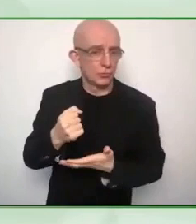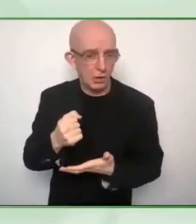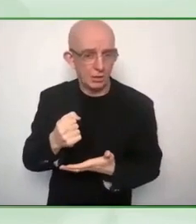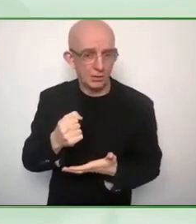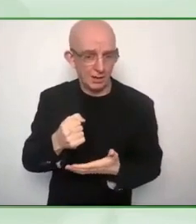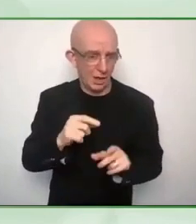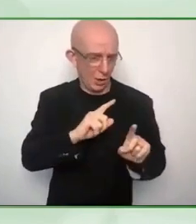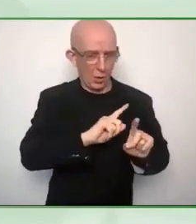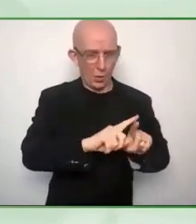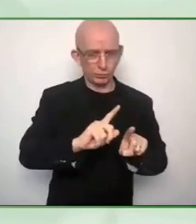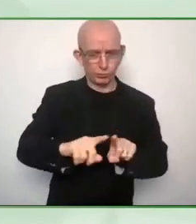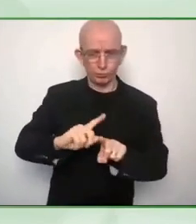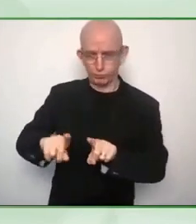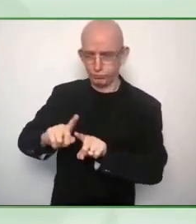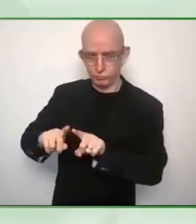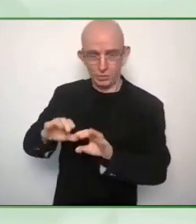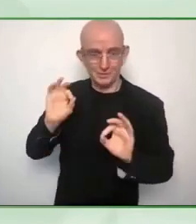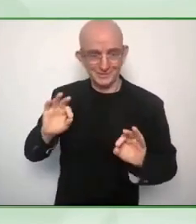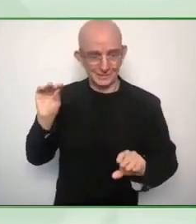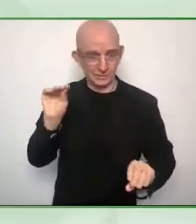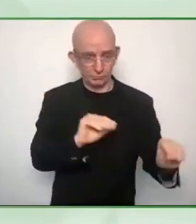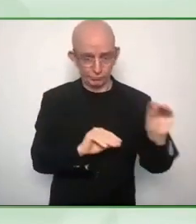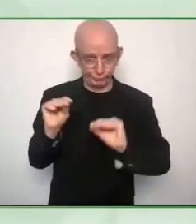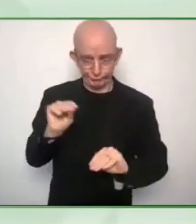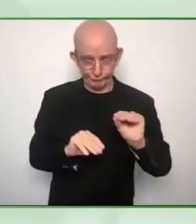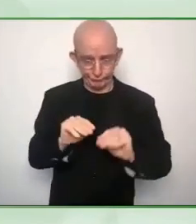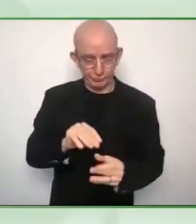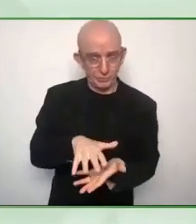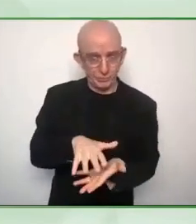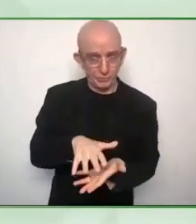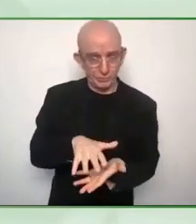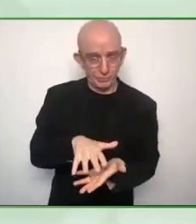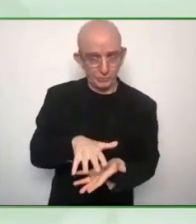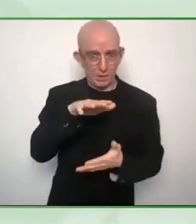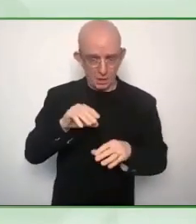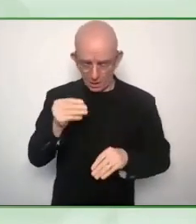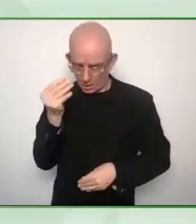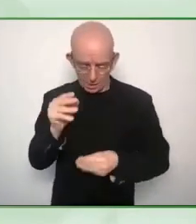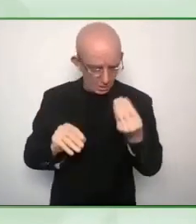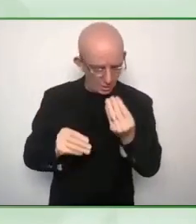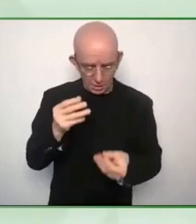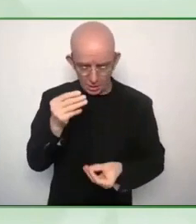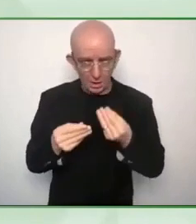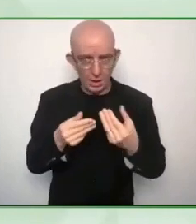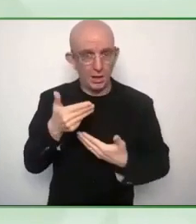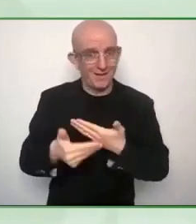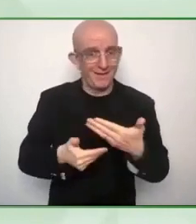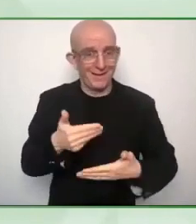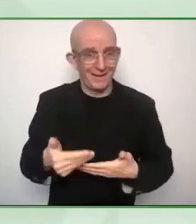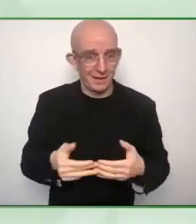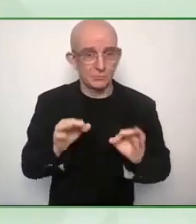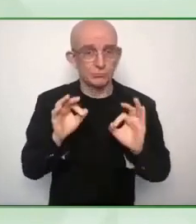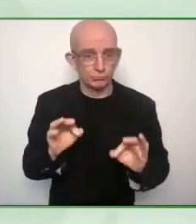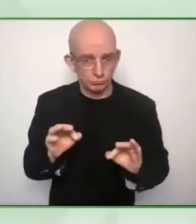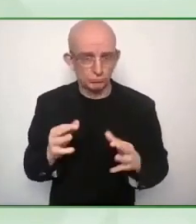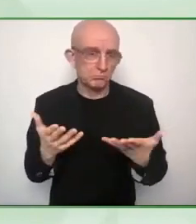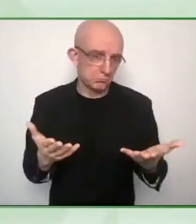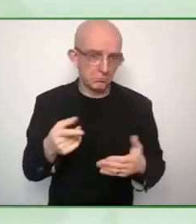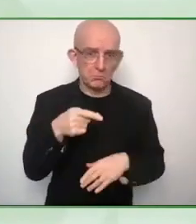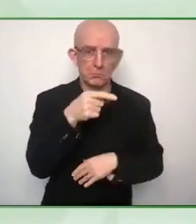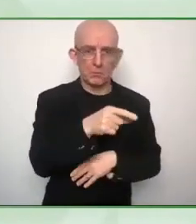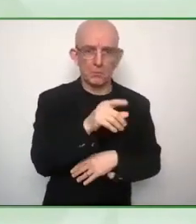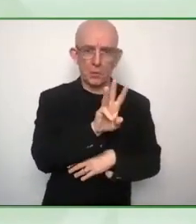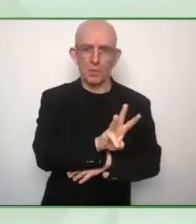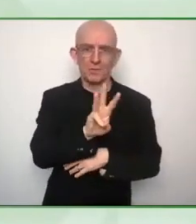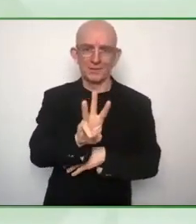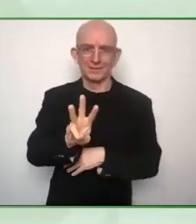and check the ones from previous summits. But when we get the final mapping, it will give